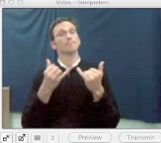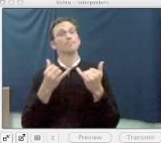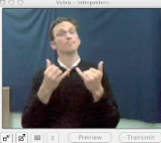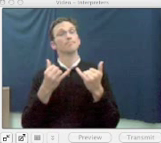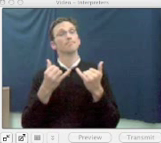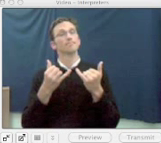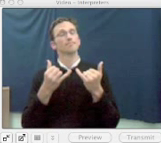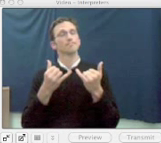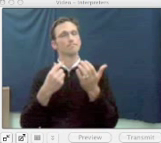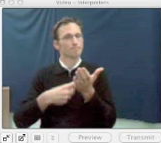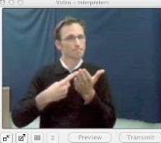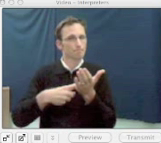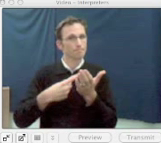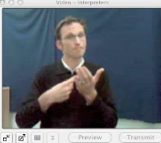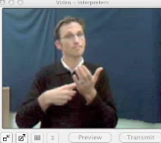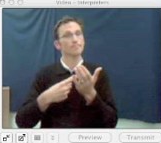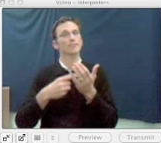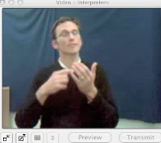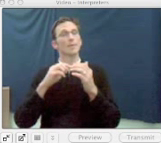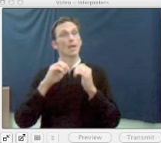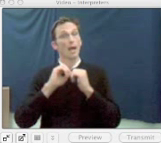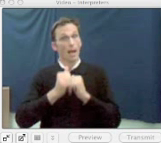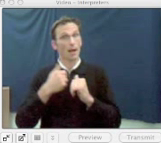this work